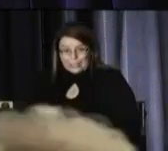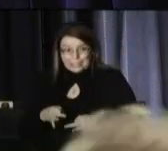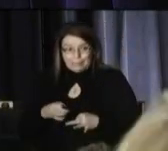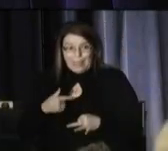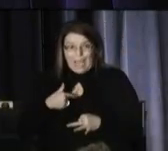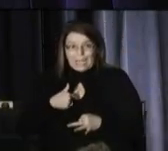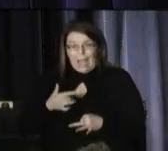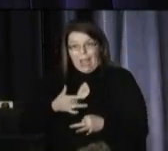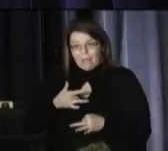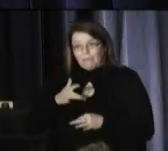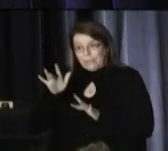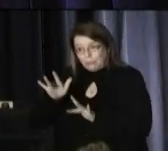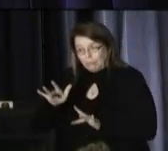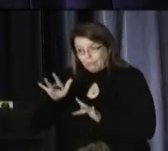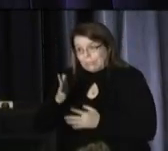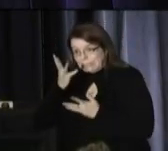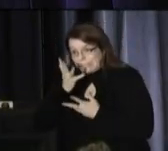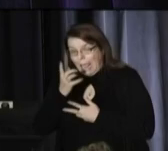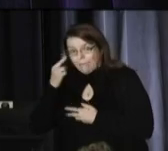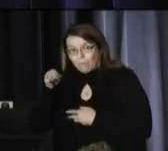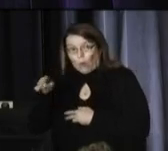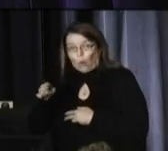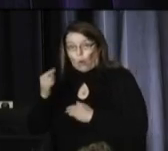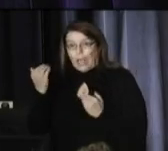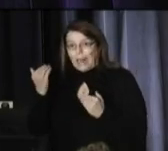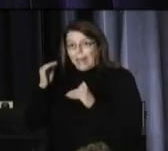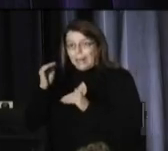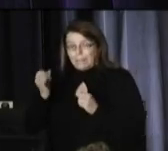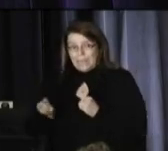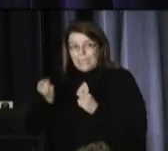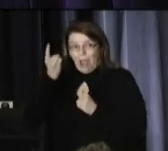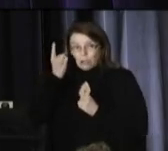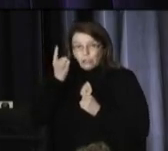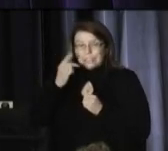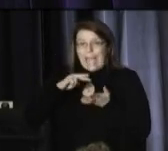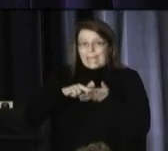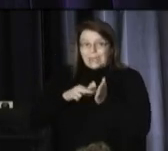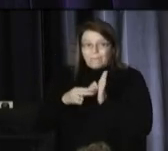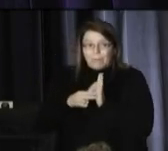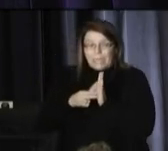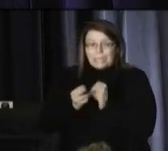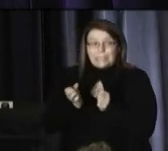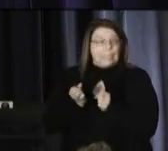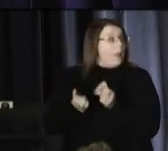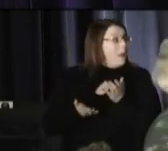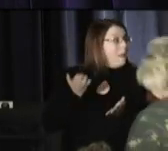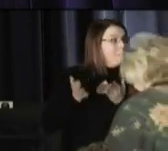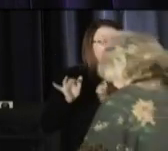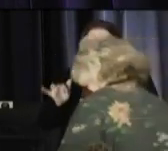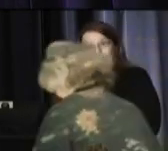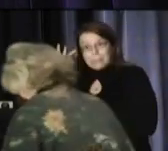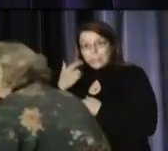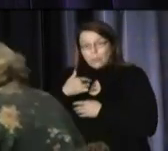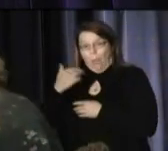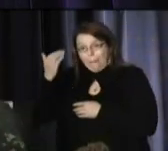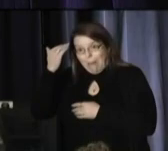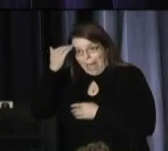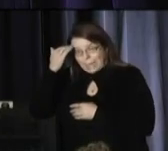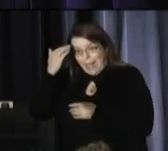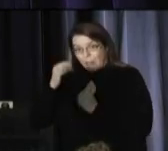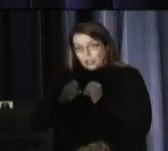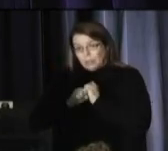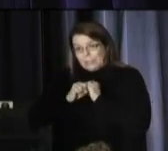feel sad for her, limited understanding of greetings. And maybe this is why my acknowledgments are so